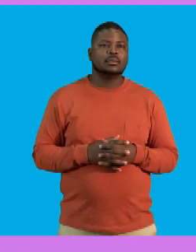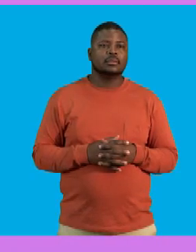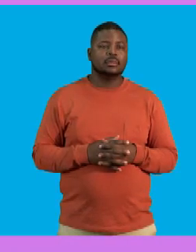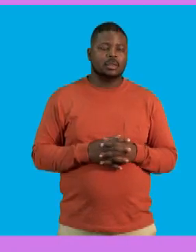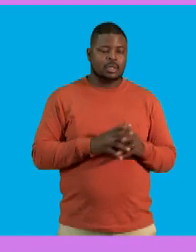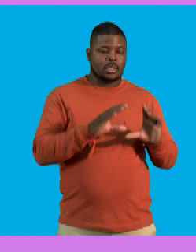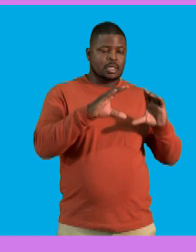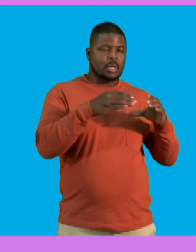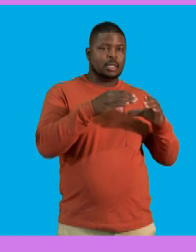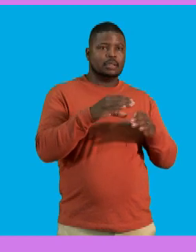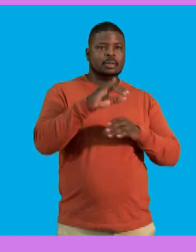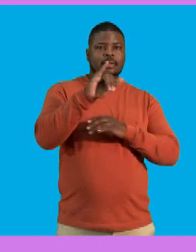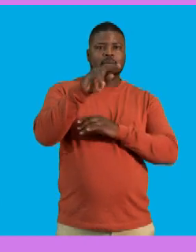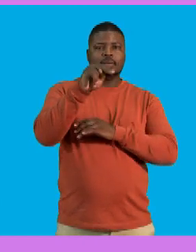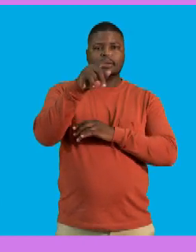Class